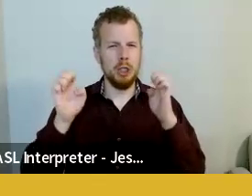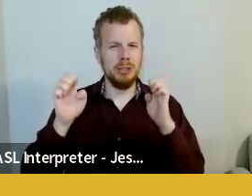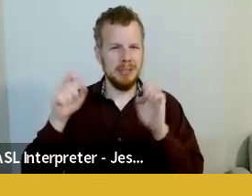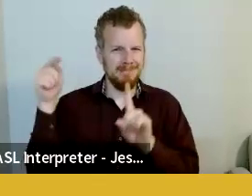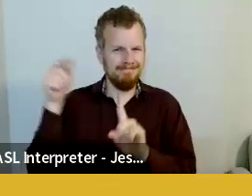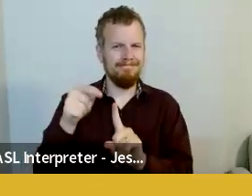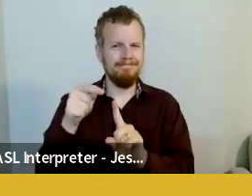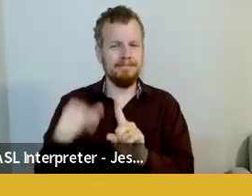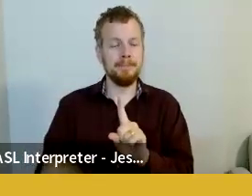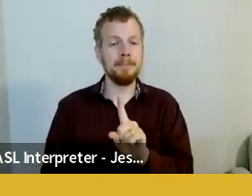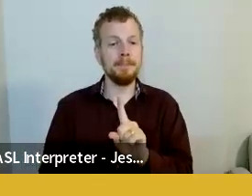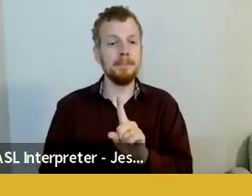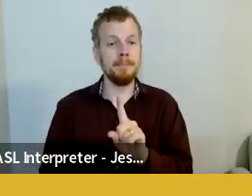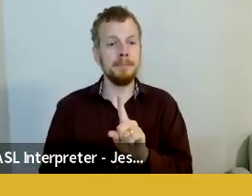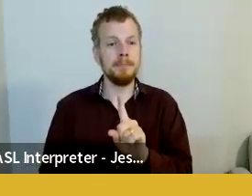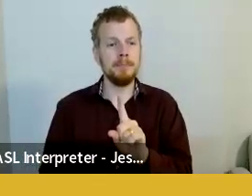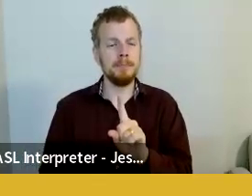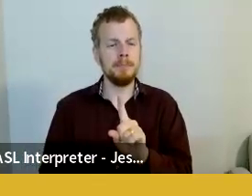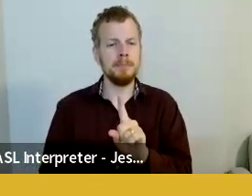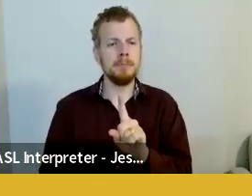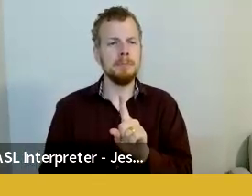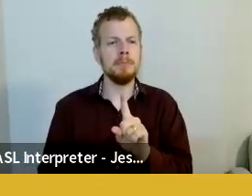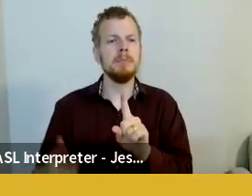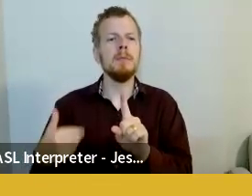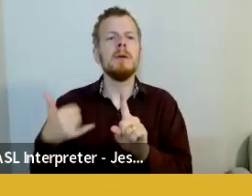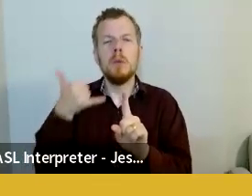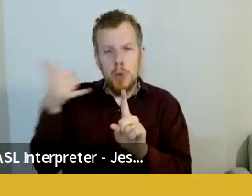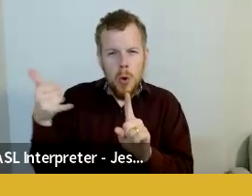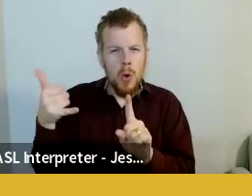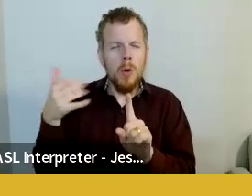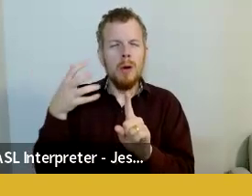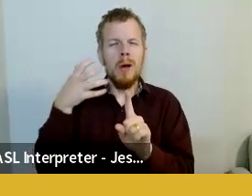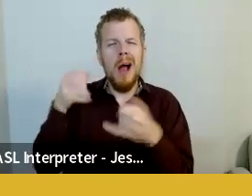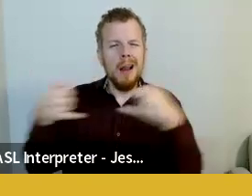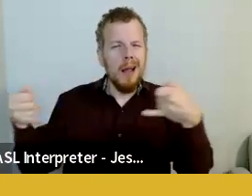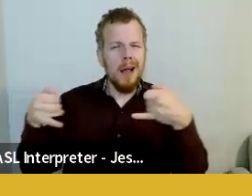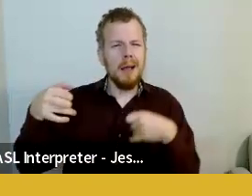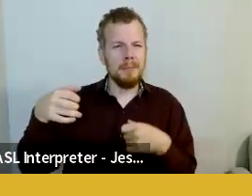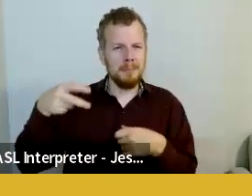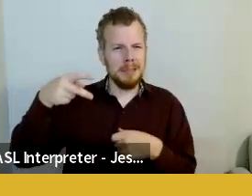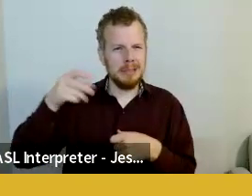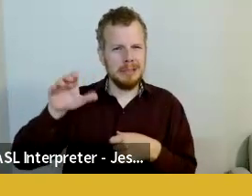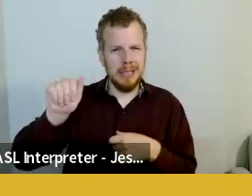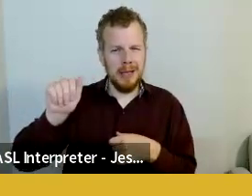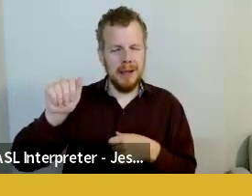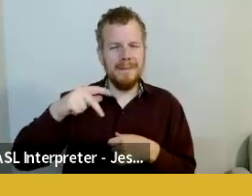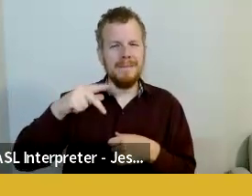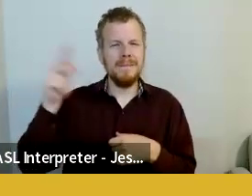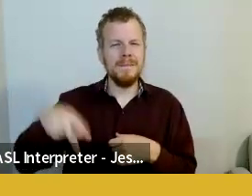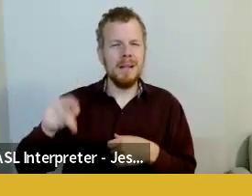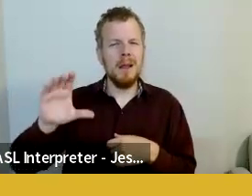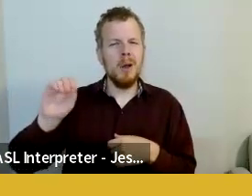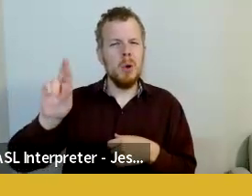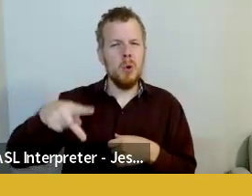So but within the heat health emergency is the PCA heat line, which is the Philadelphia Corporation for Aging. It is a